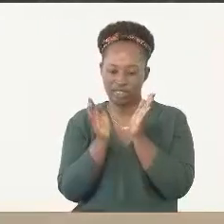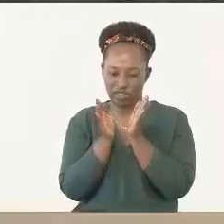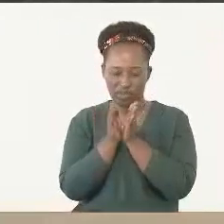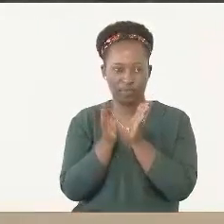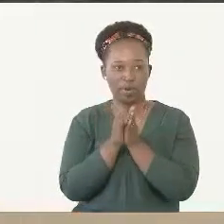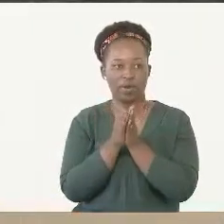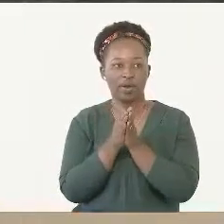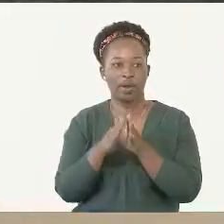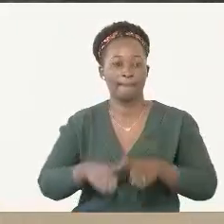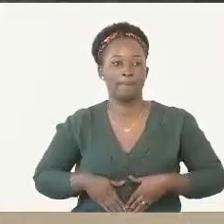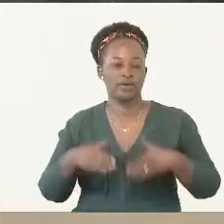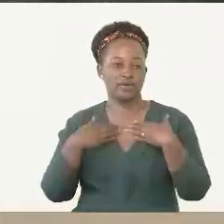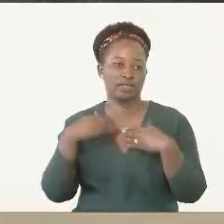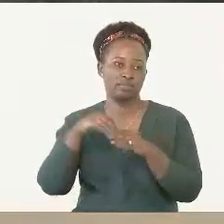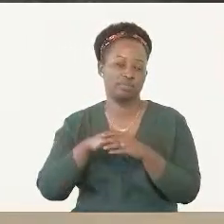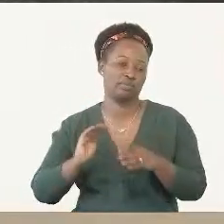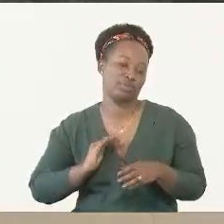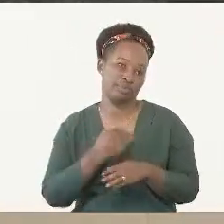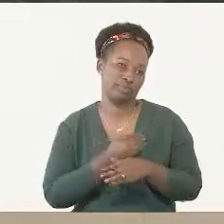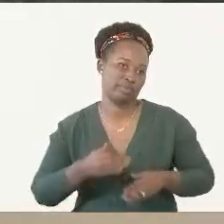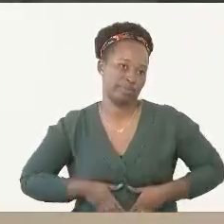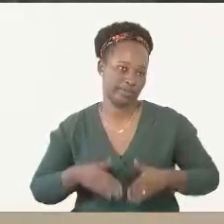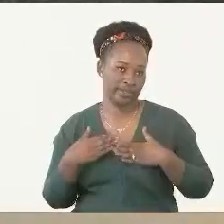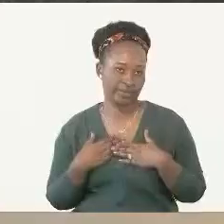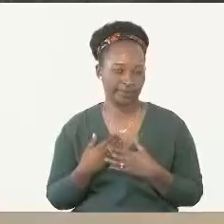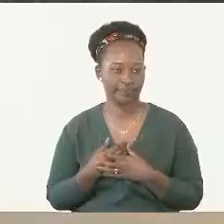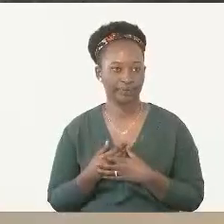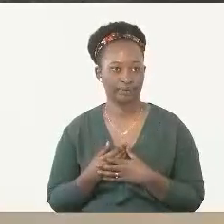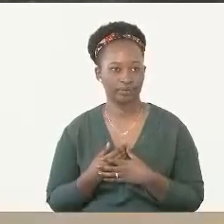our body. Malleus can be called hammer,